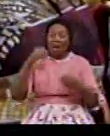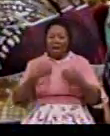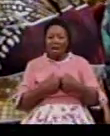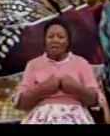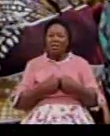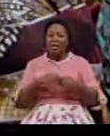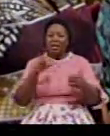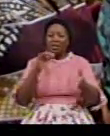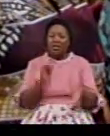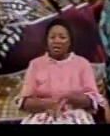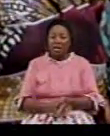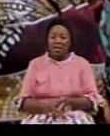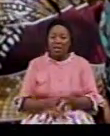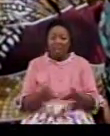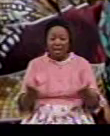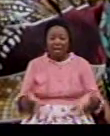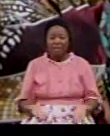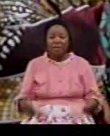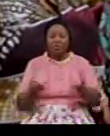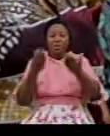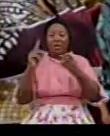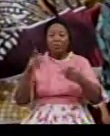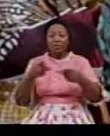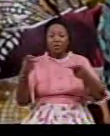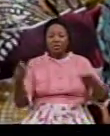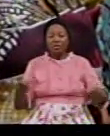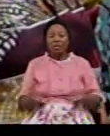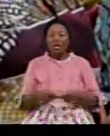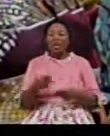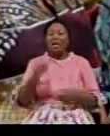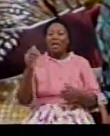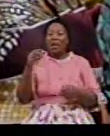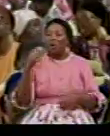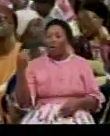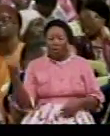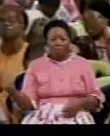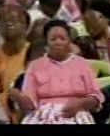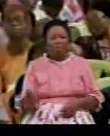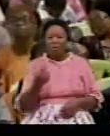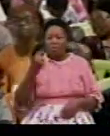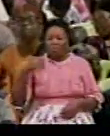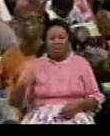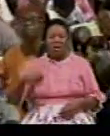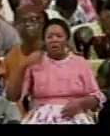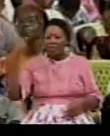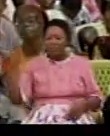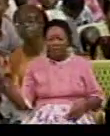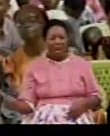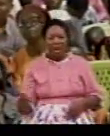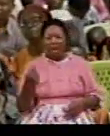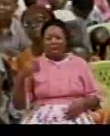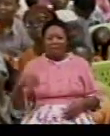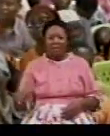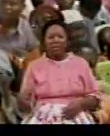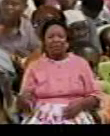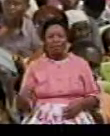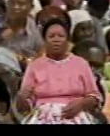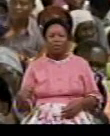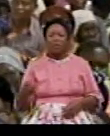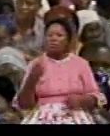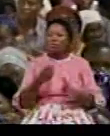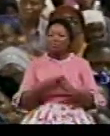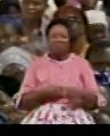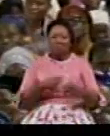must surrender that heart unto him. Reigning over the heathen, reigning in